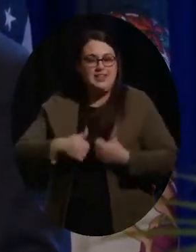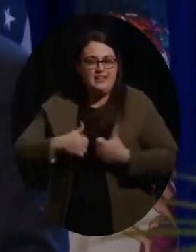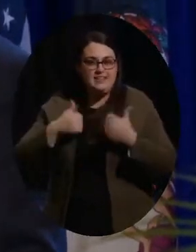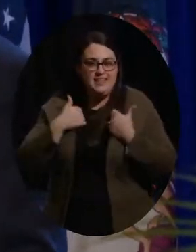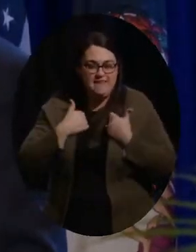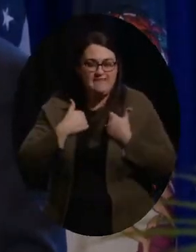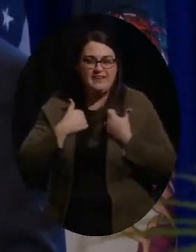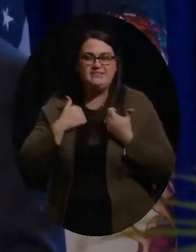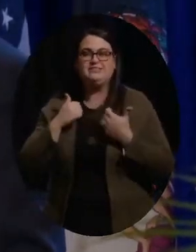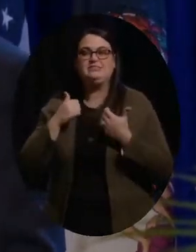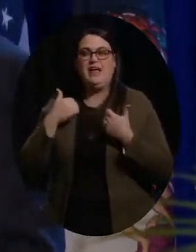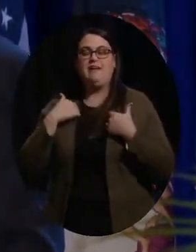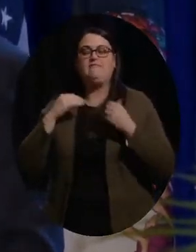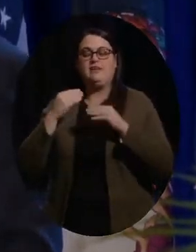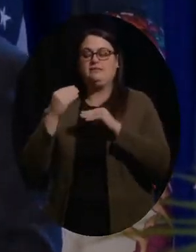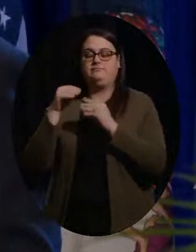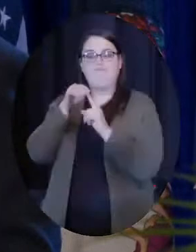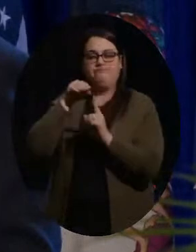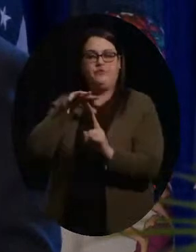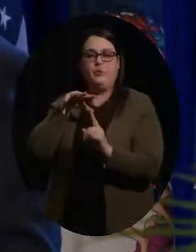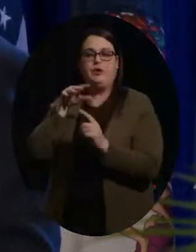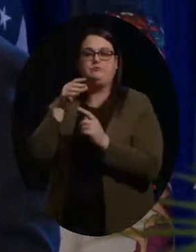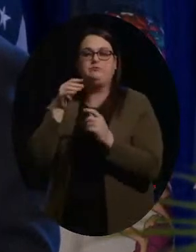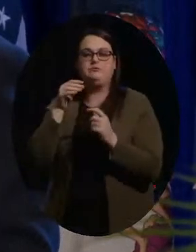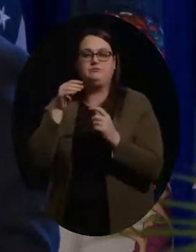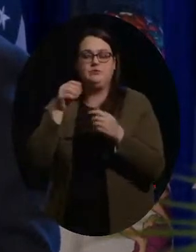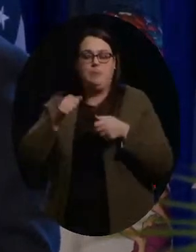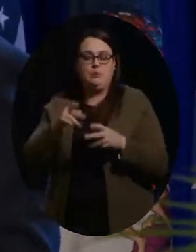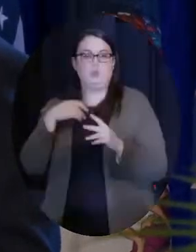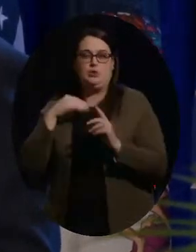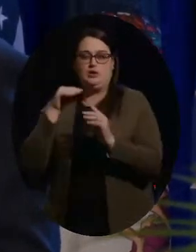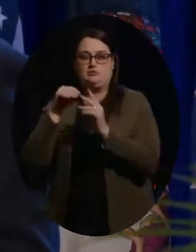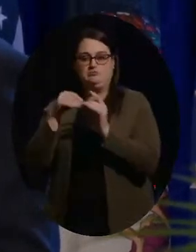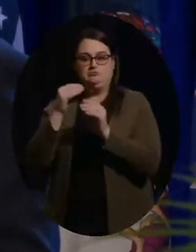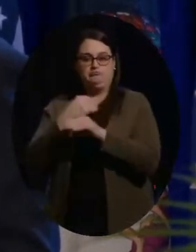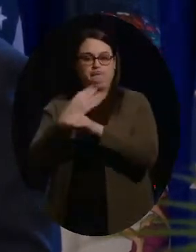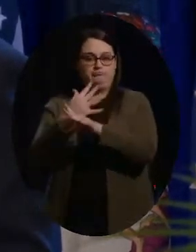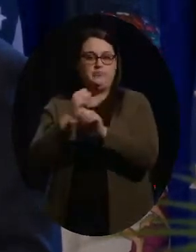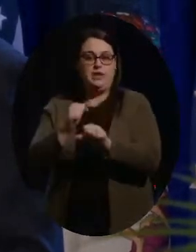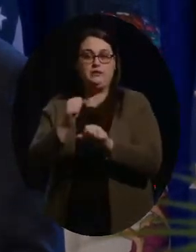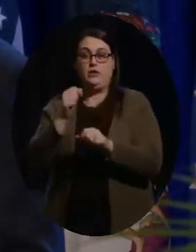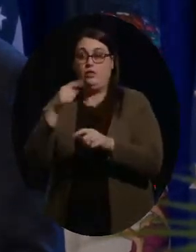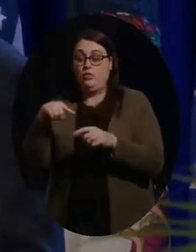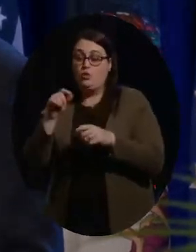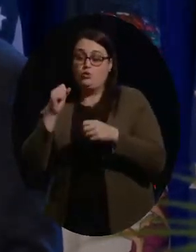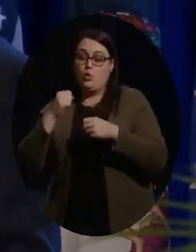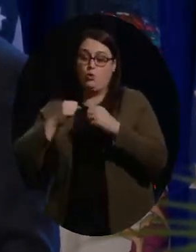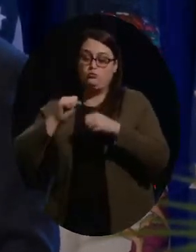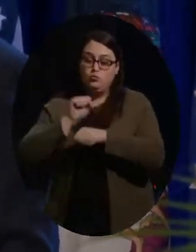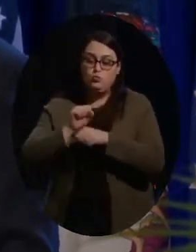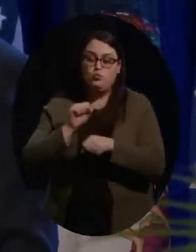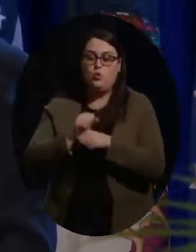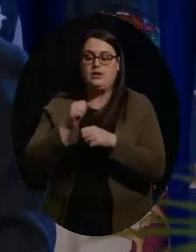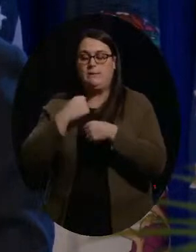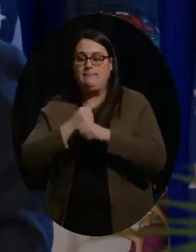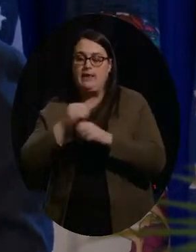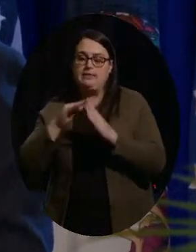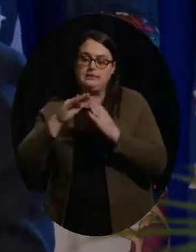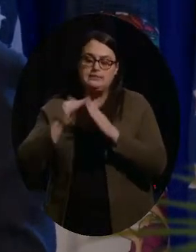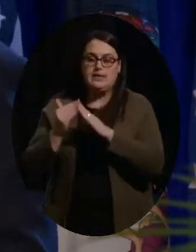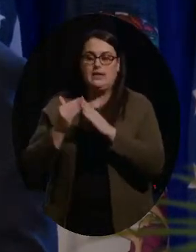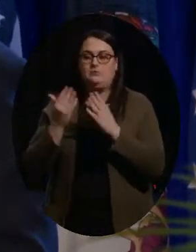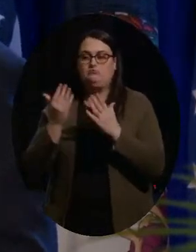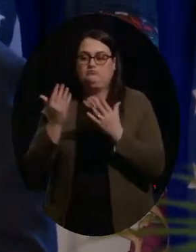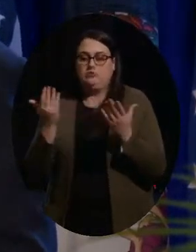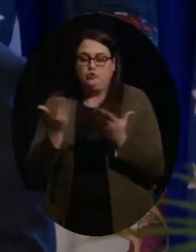viewing opportunities so that those who have made our city what it is today can join us in the celebration of where we are and where we are